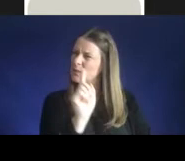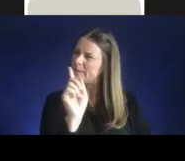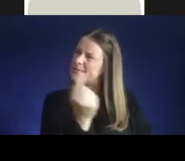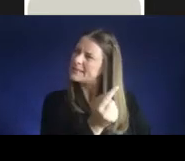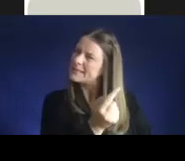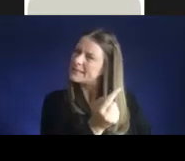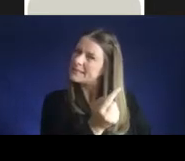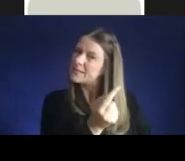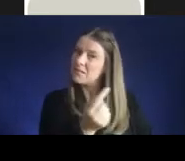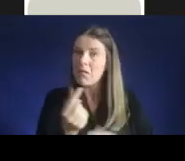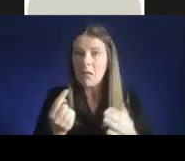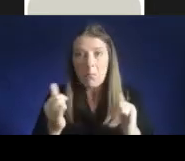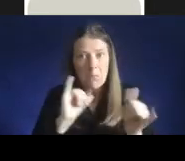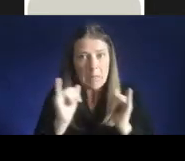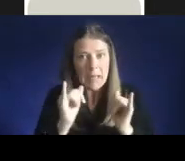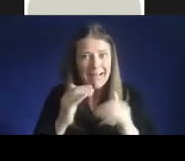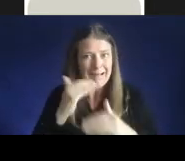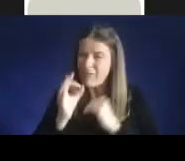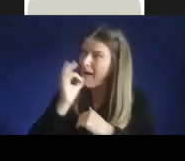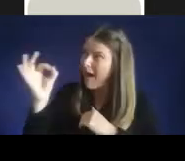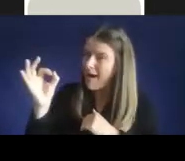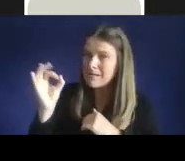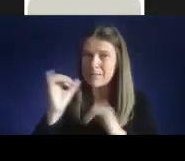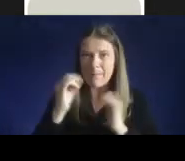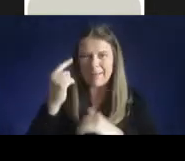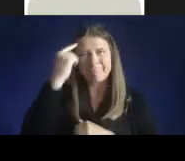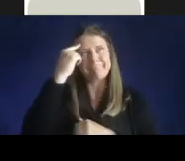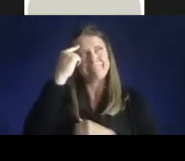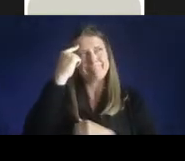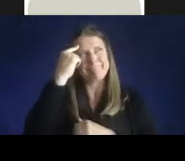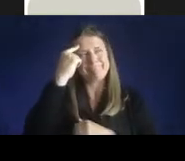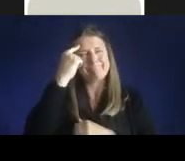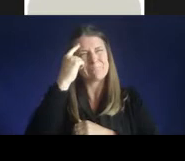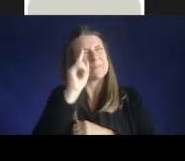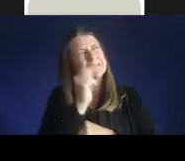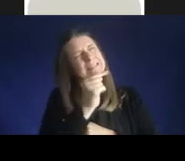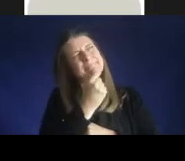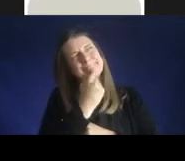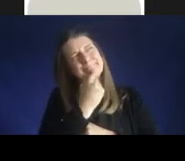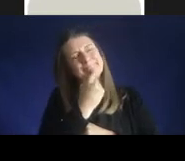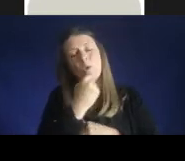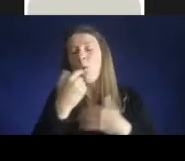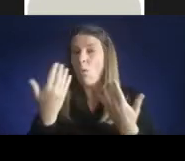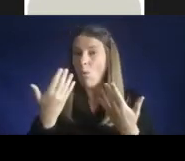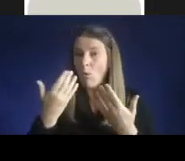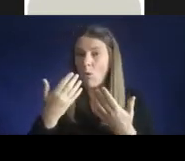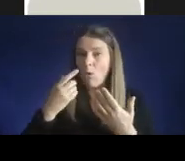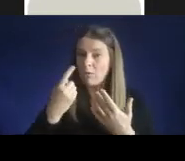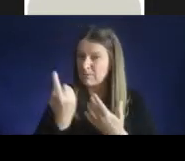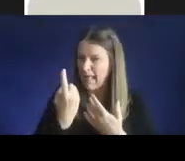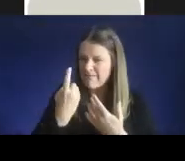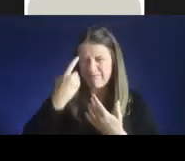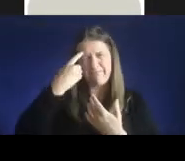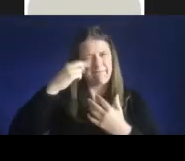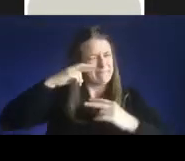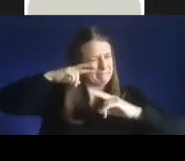We may have done this subconsciously to ourselves, delving into our own research in order to learn from the vast